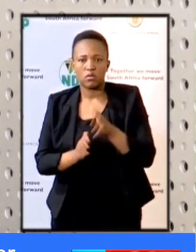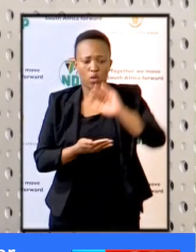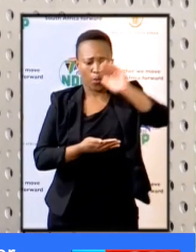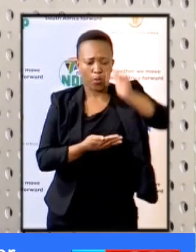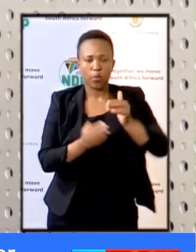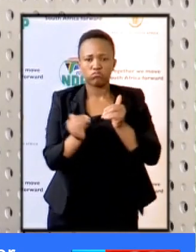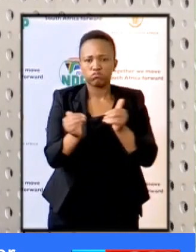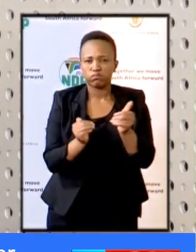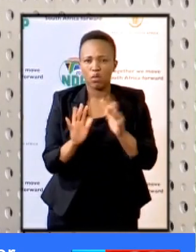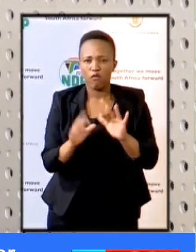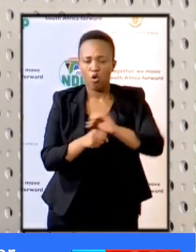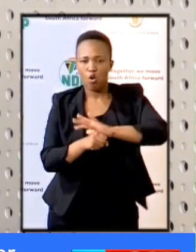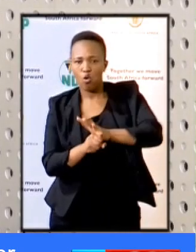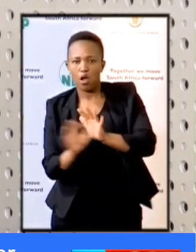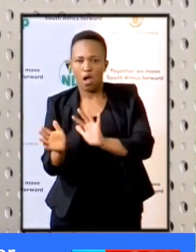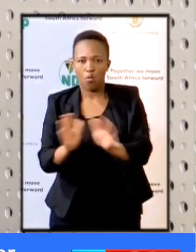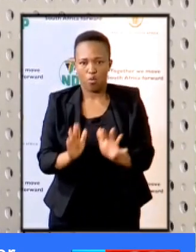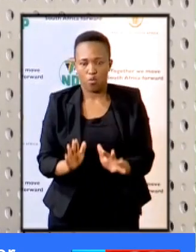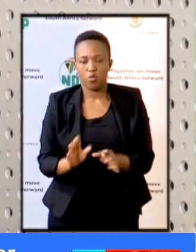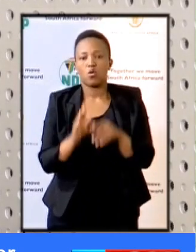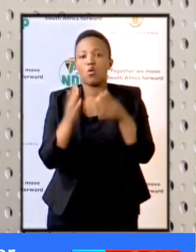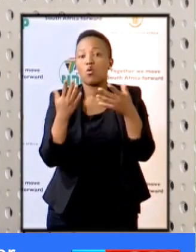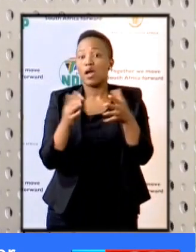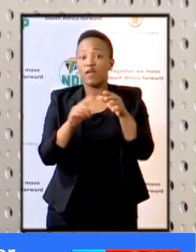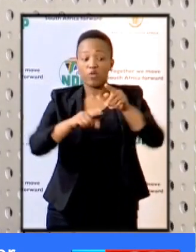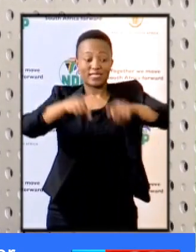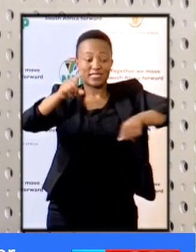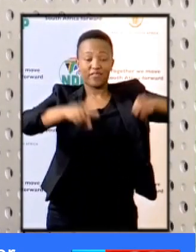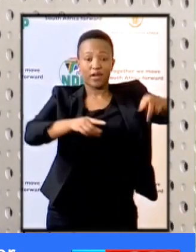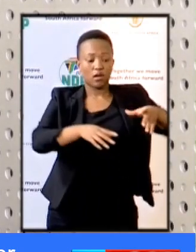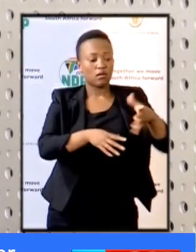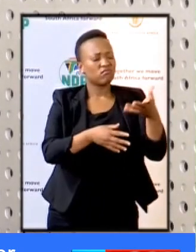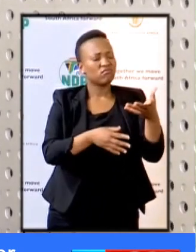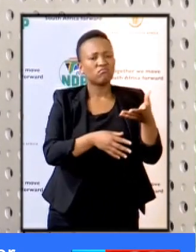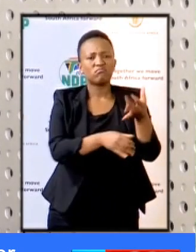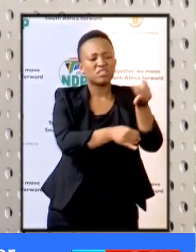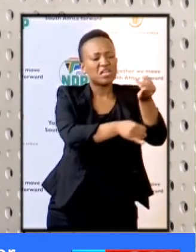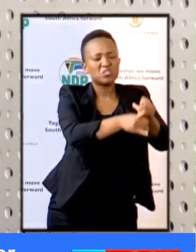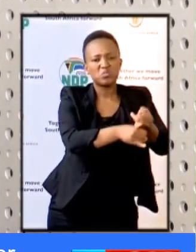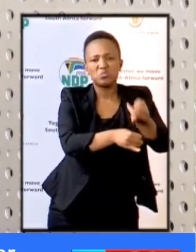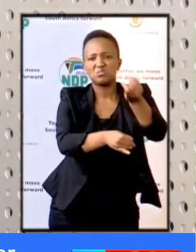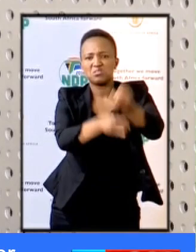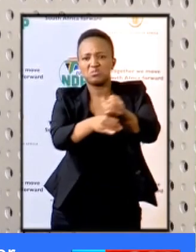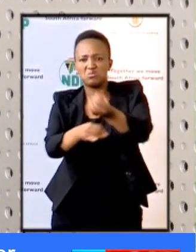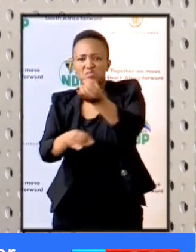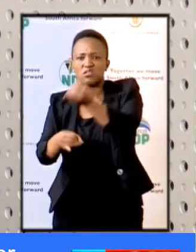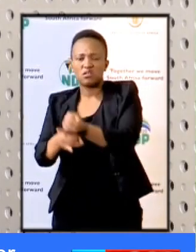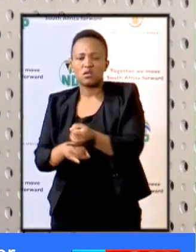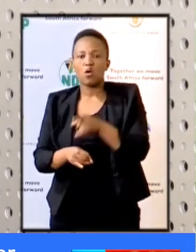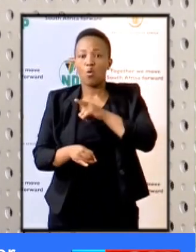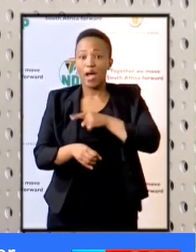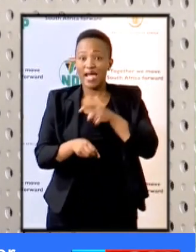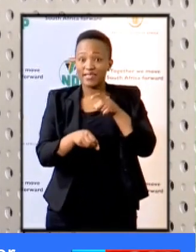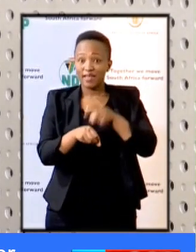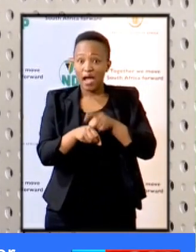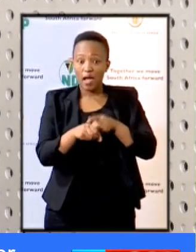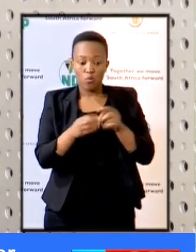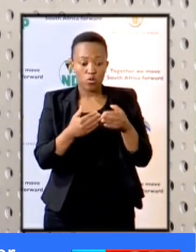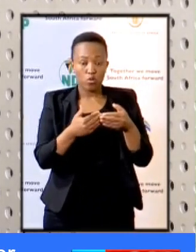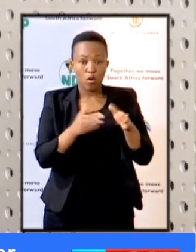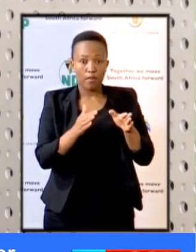of coronavirus for different institutions in terms of what the phasing plan